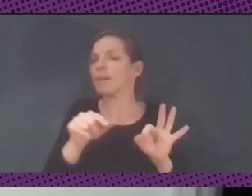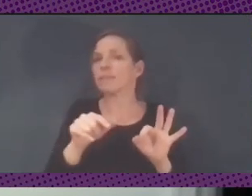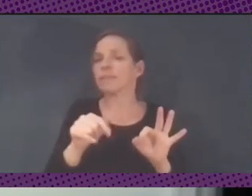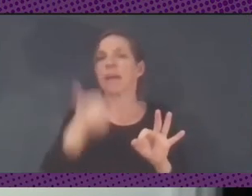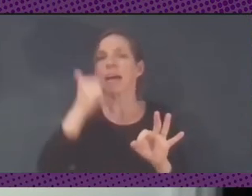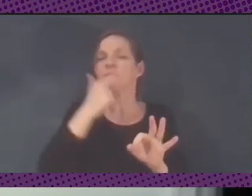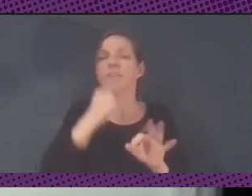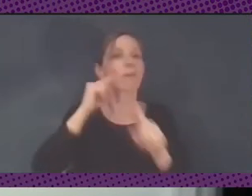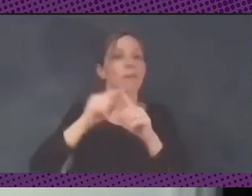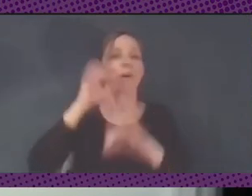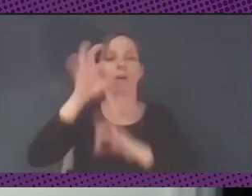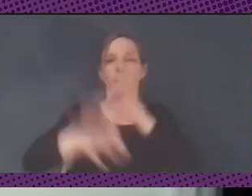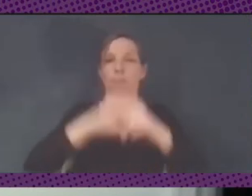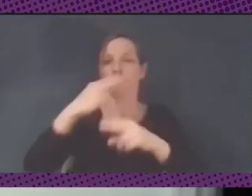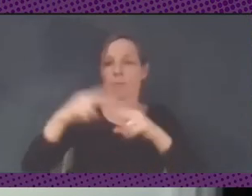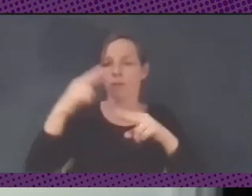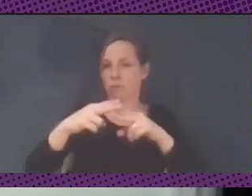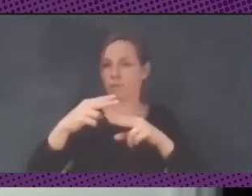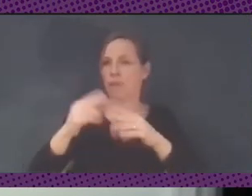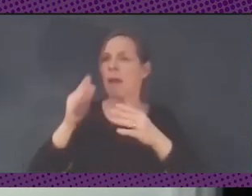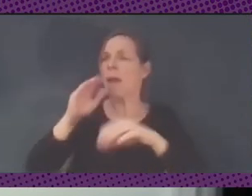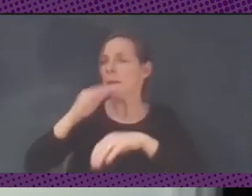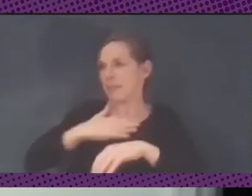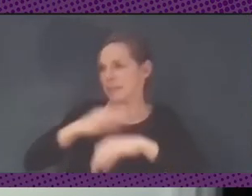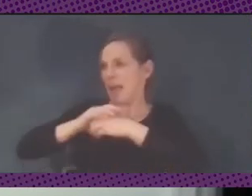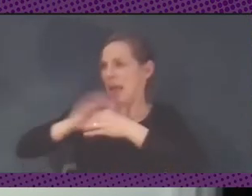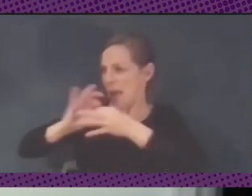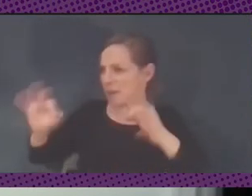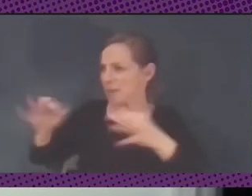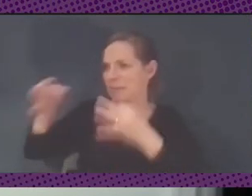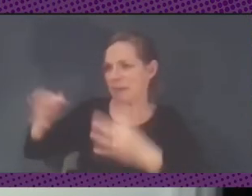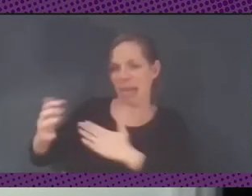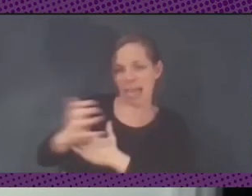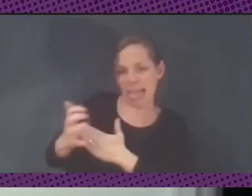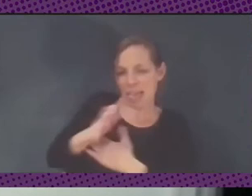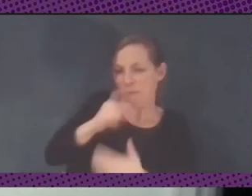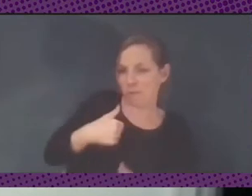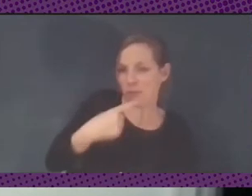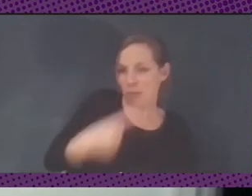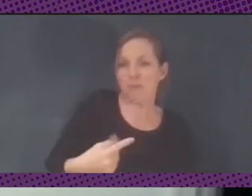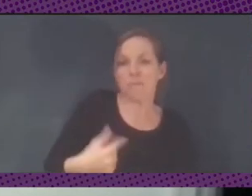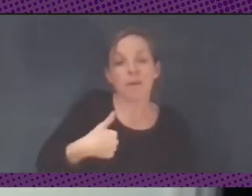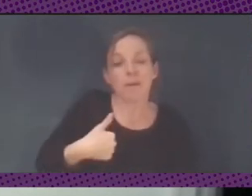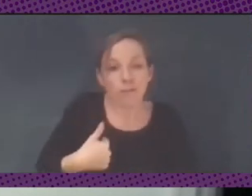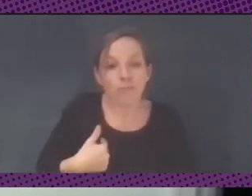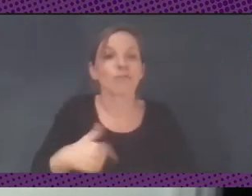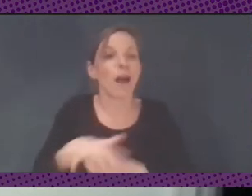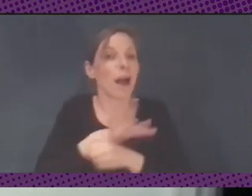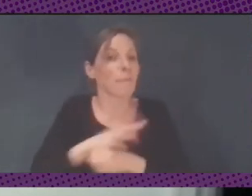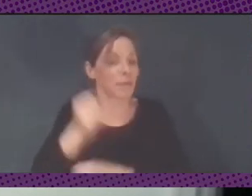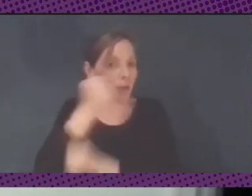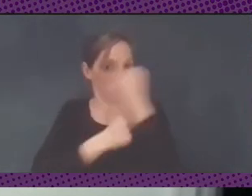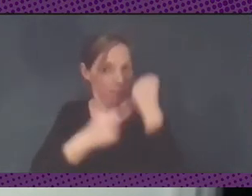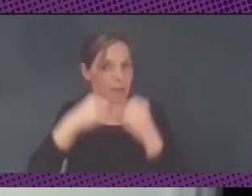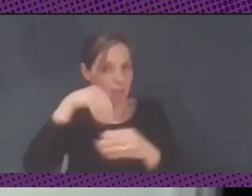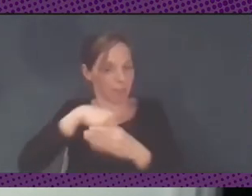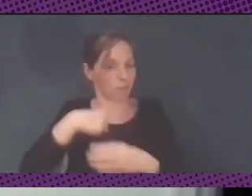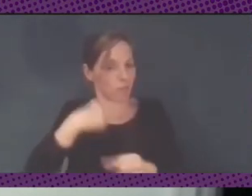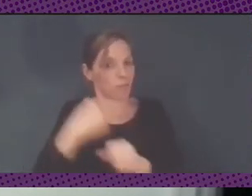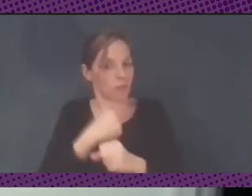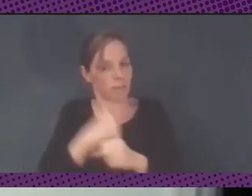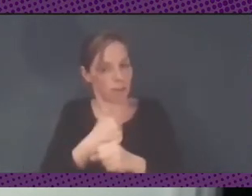I say this, but I am a macroeconomist and I think that I would prefer, I accept the importance of small battles,